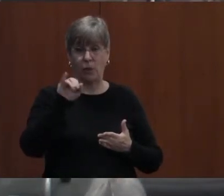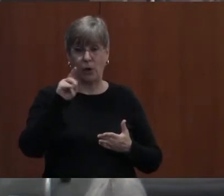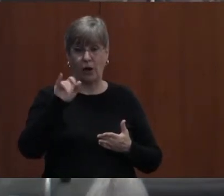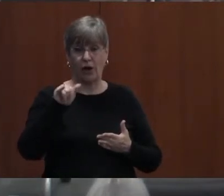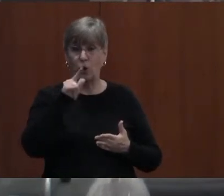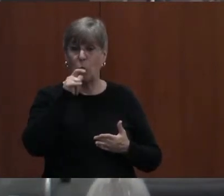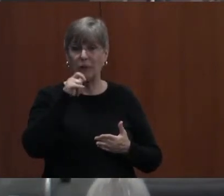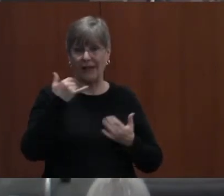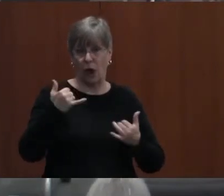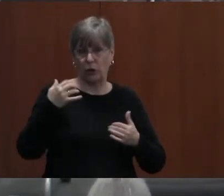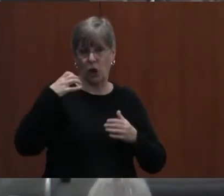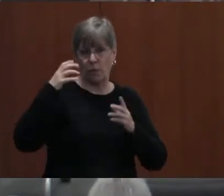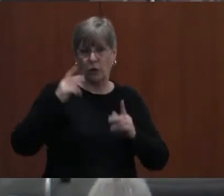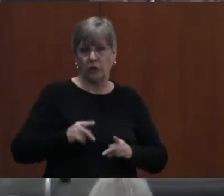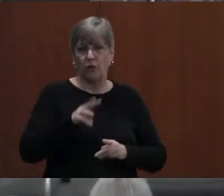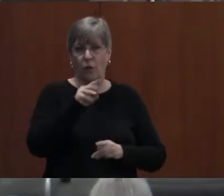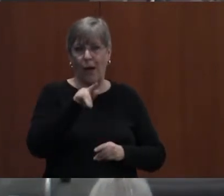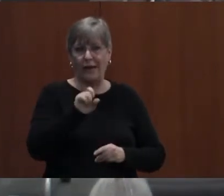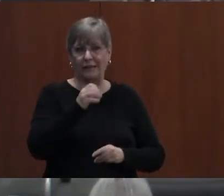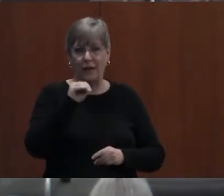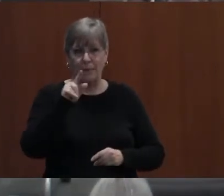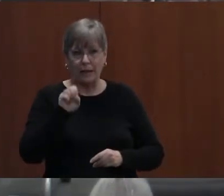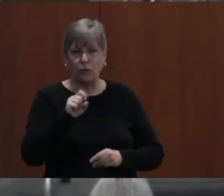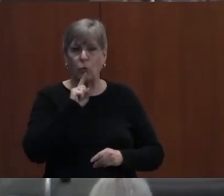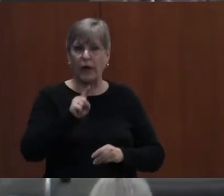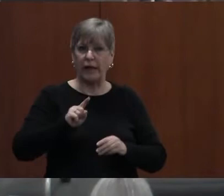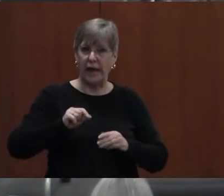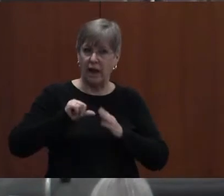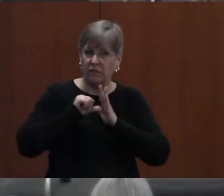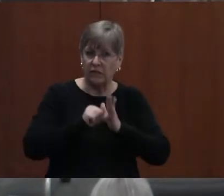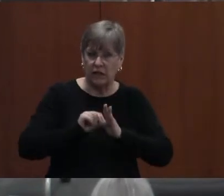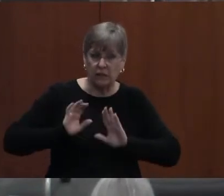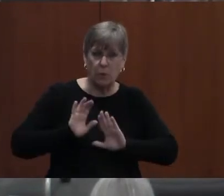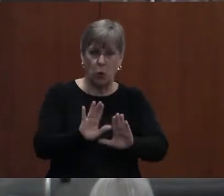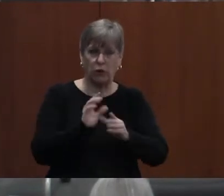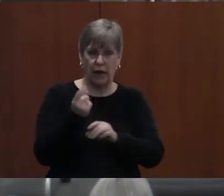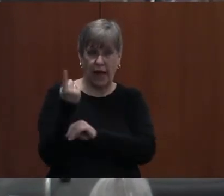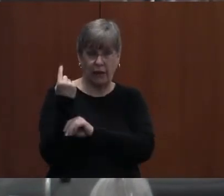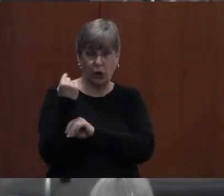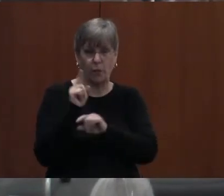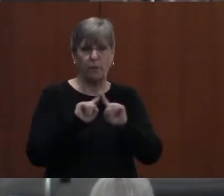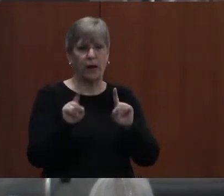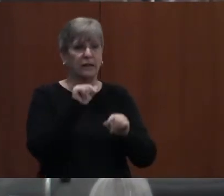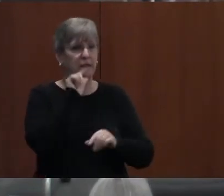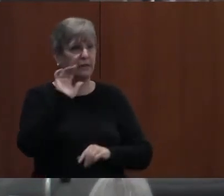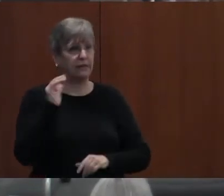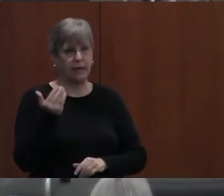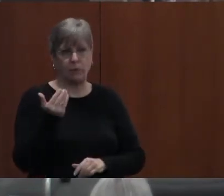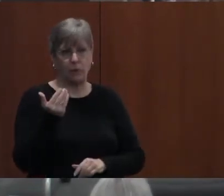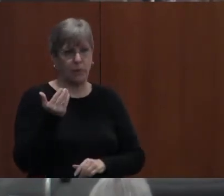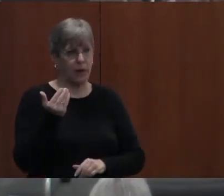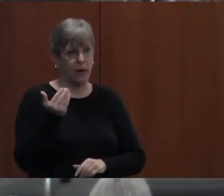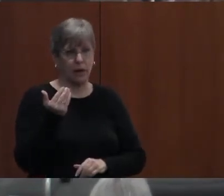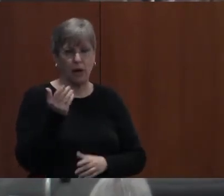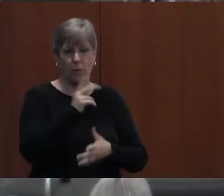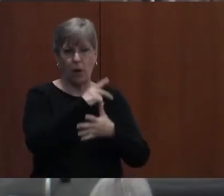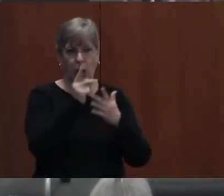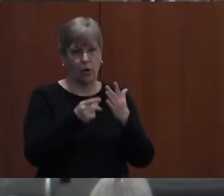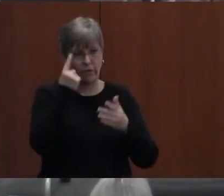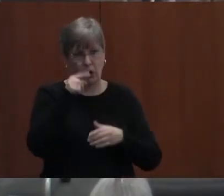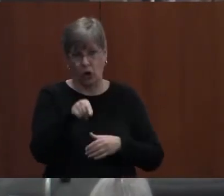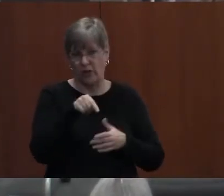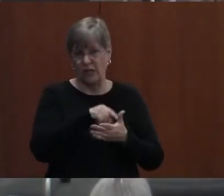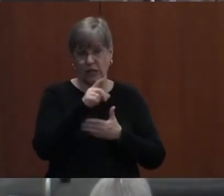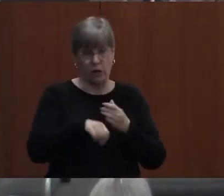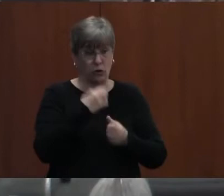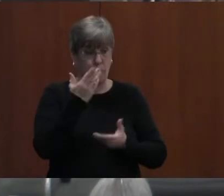of Ways and Means, had really pushed in last year. But it doesn't seem to be her priority this year. So